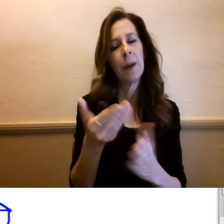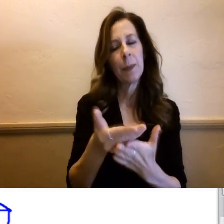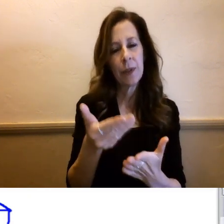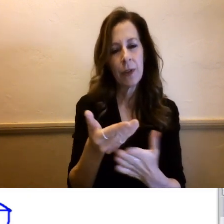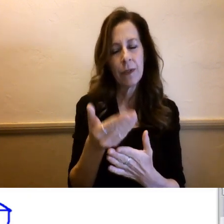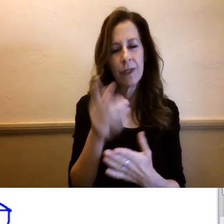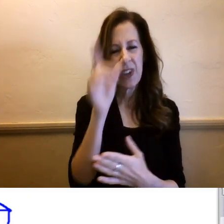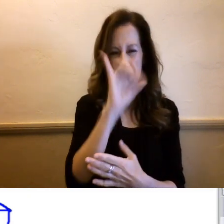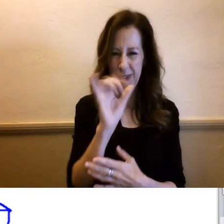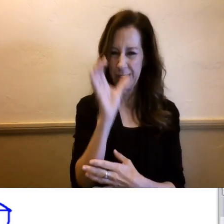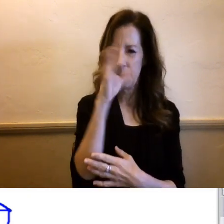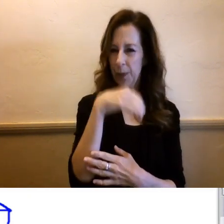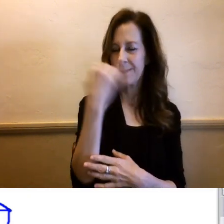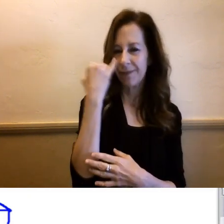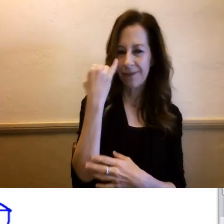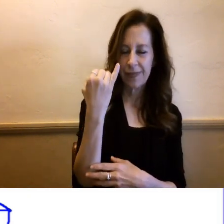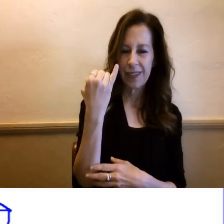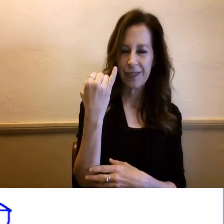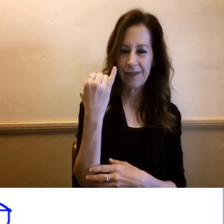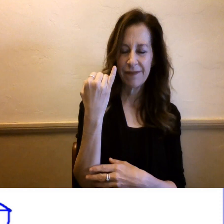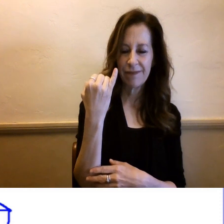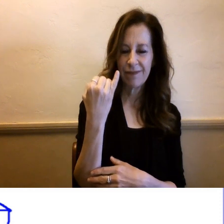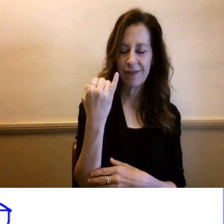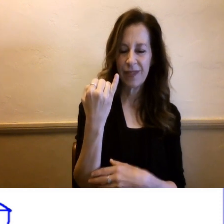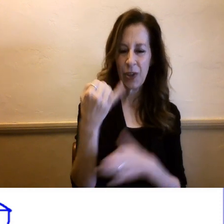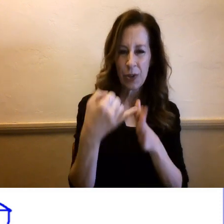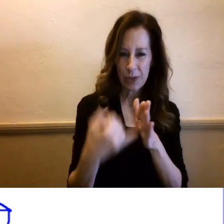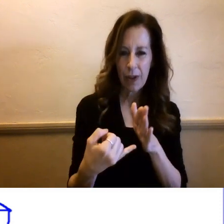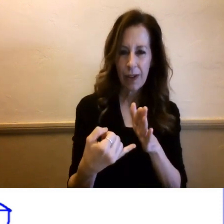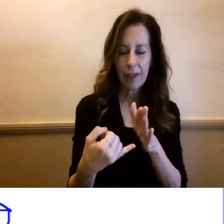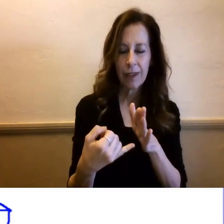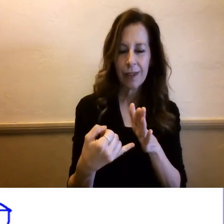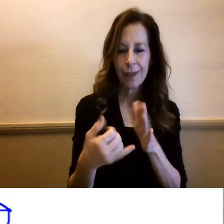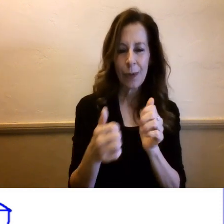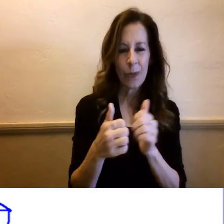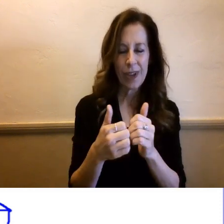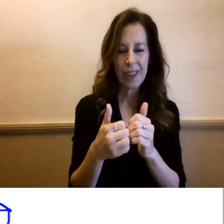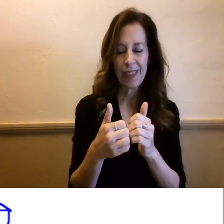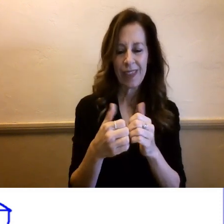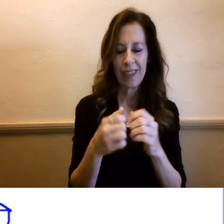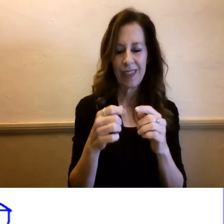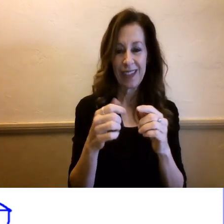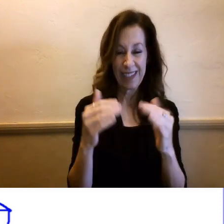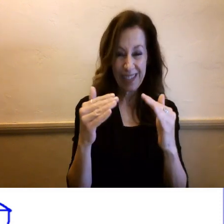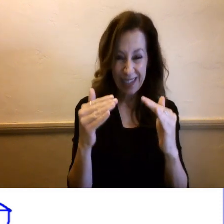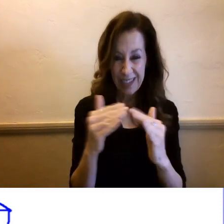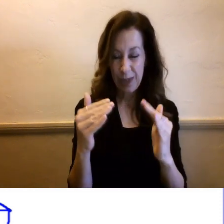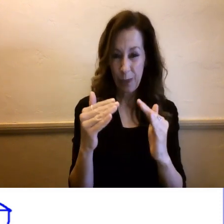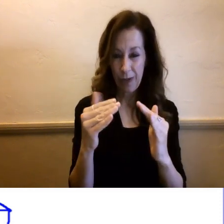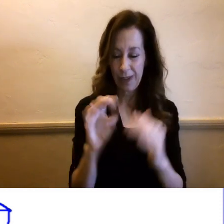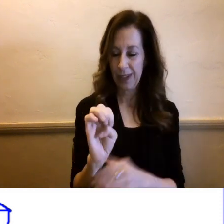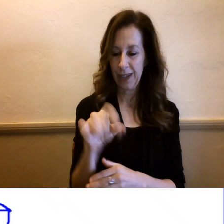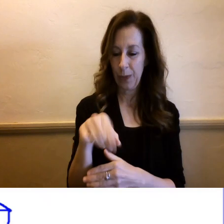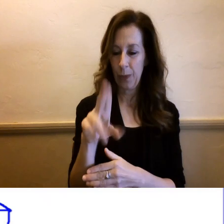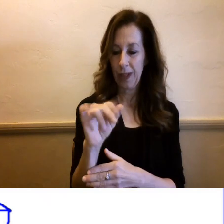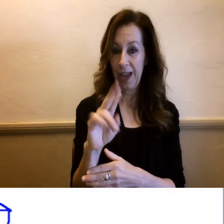just trying to prove that it looks kind of funky when you are drawing it with like an equilateral triangle, meaning all the sides